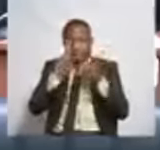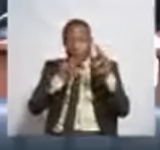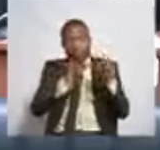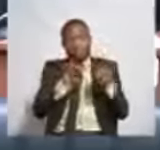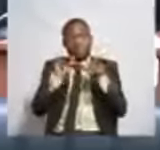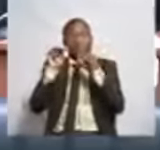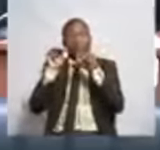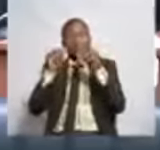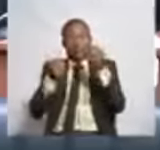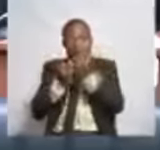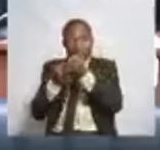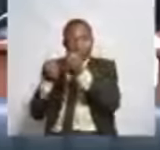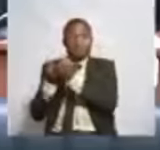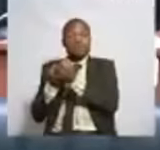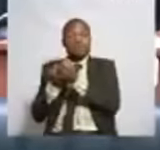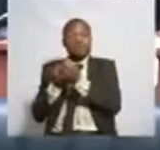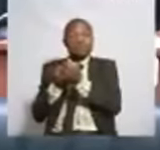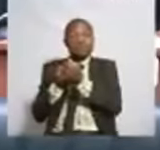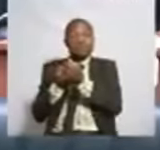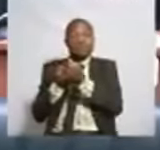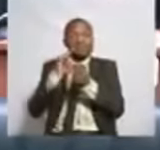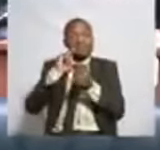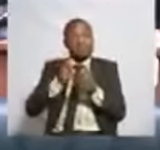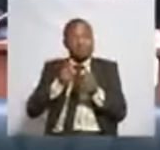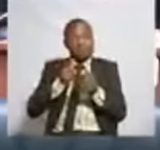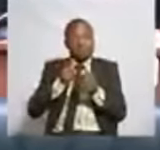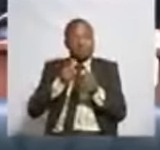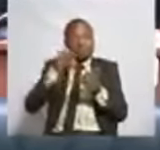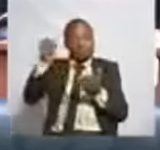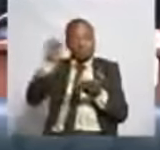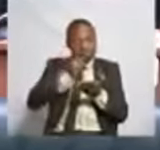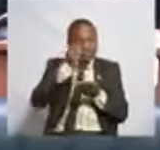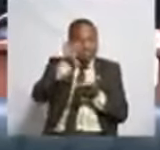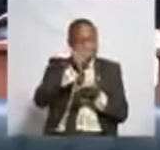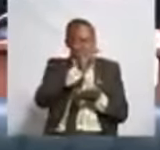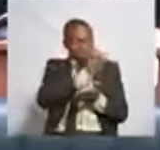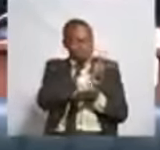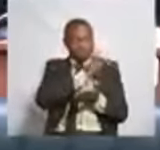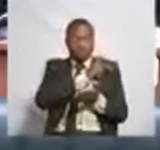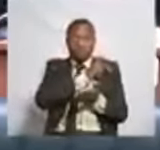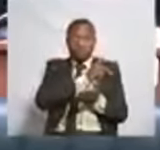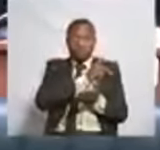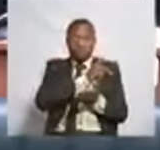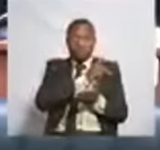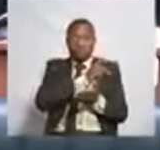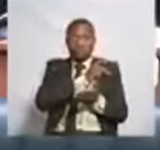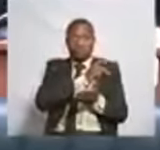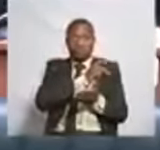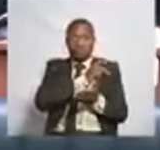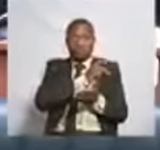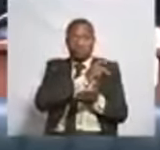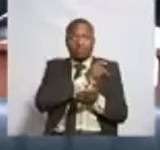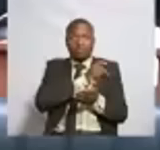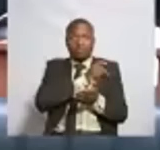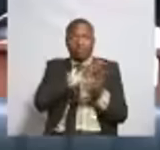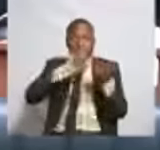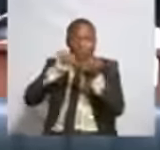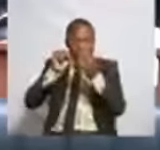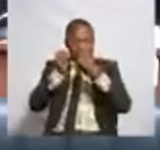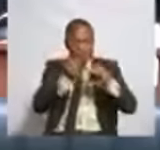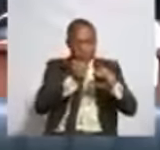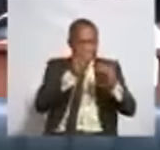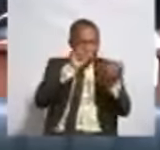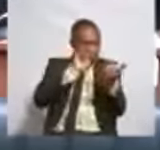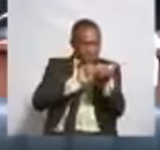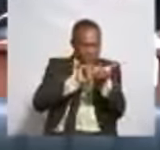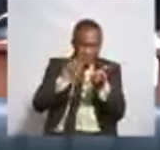moved to second your motion suggest that we must now deploy police officers to guard the nurse? And you